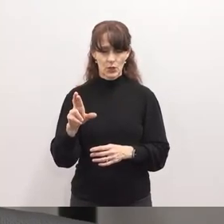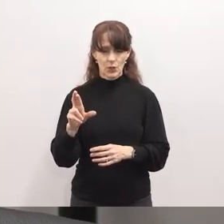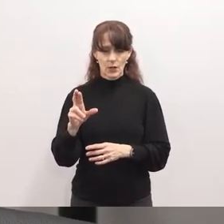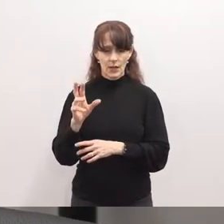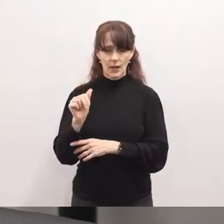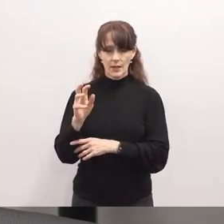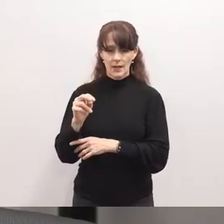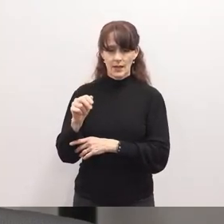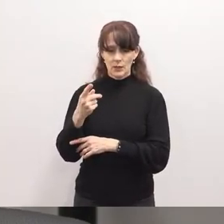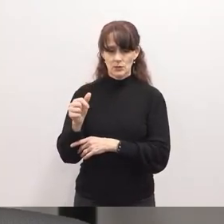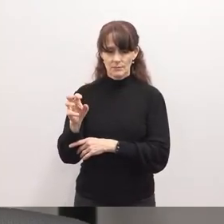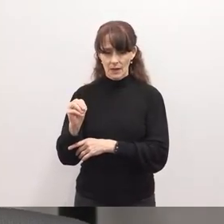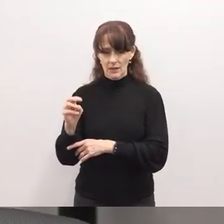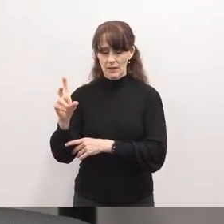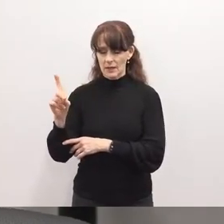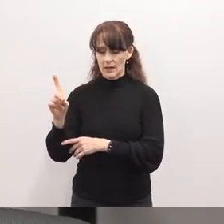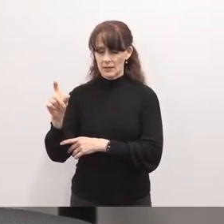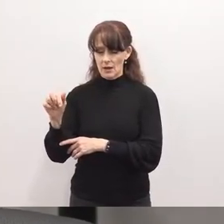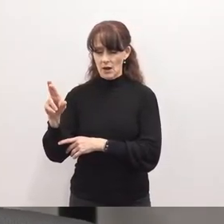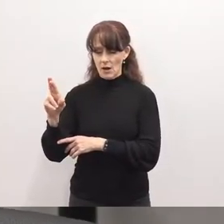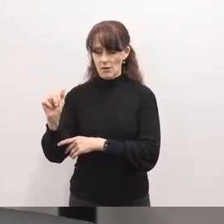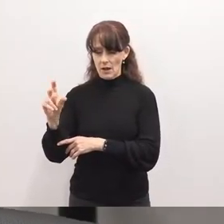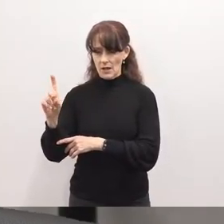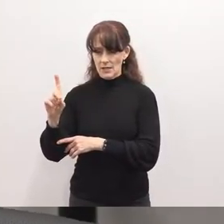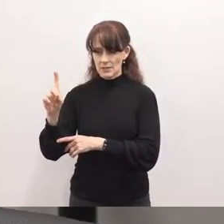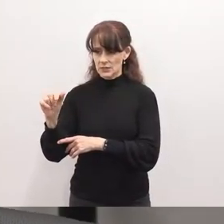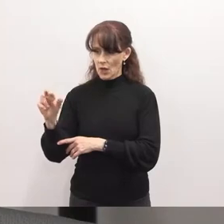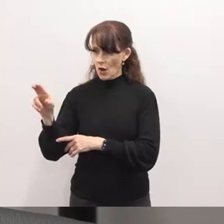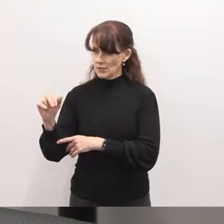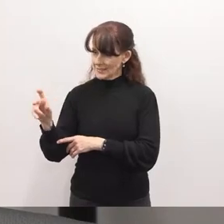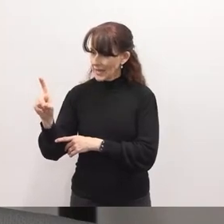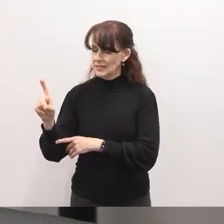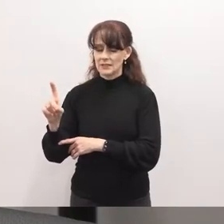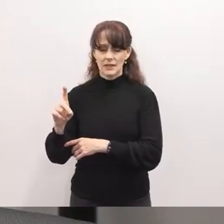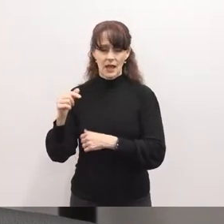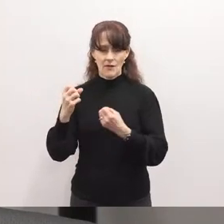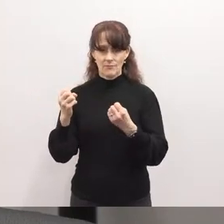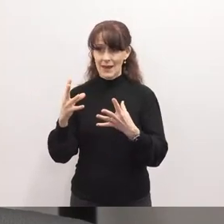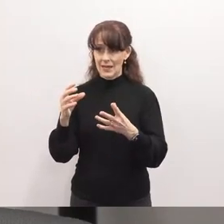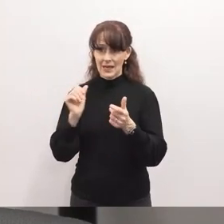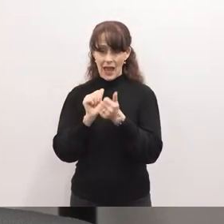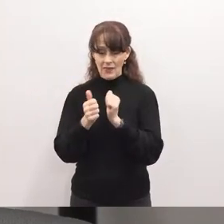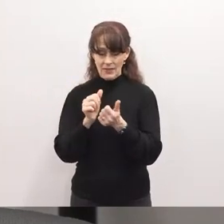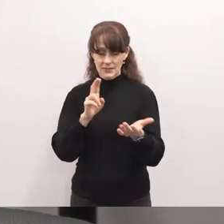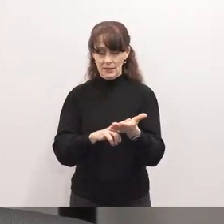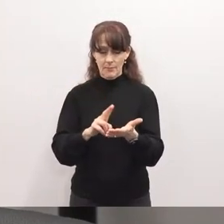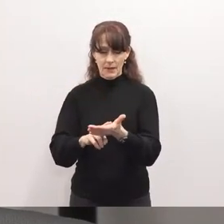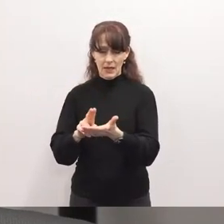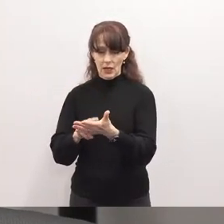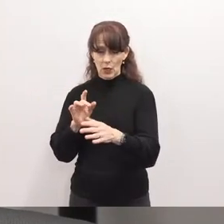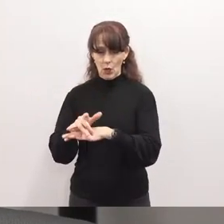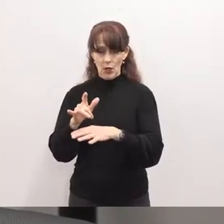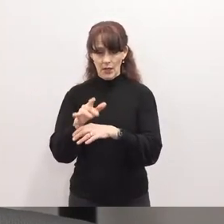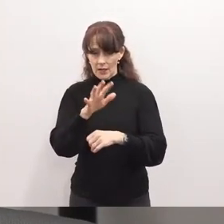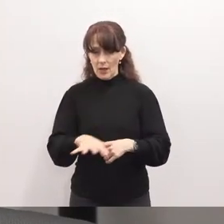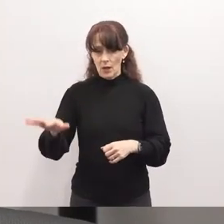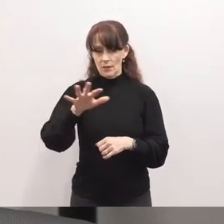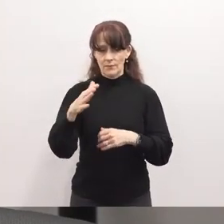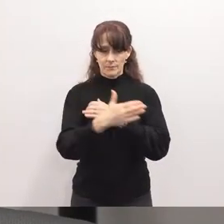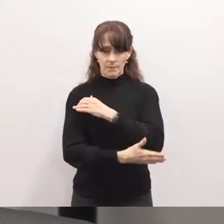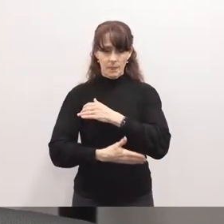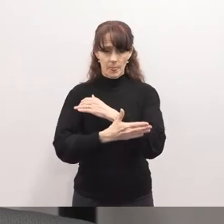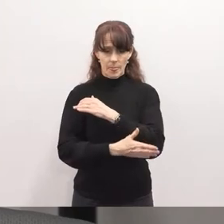and Zara Zaid, have about 13 student athletes committing early to colleges across the country. In addition, this